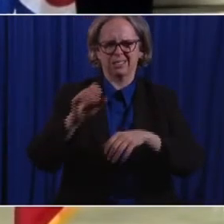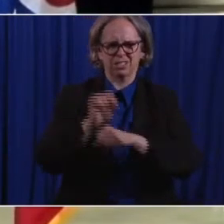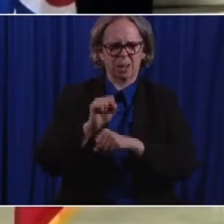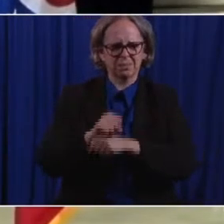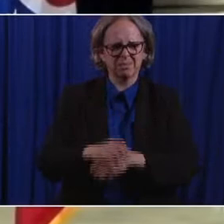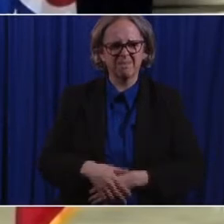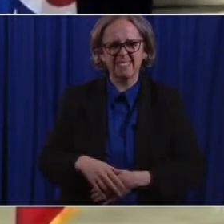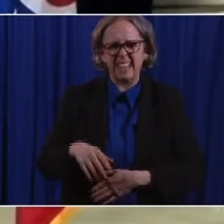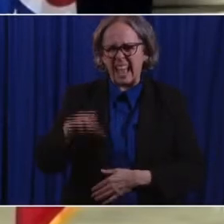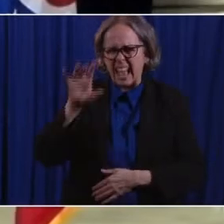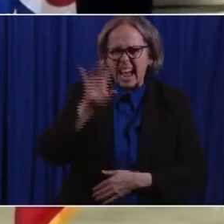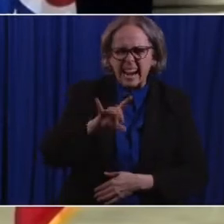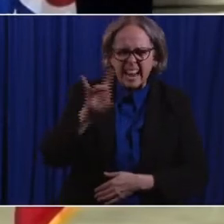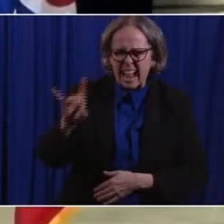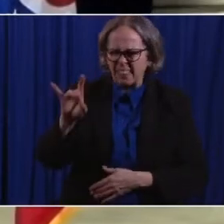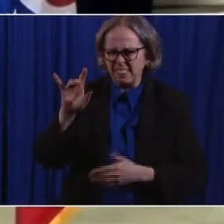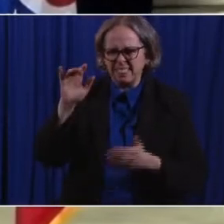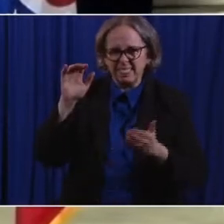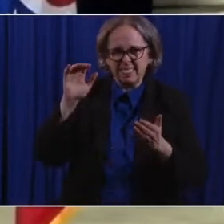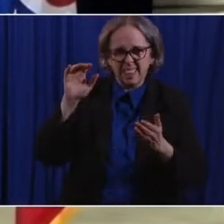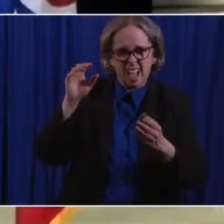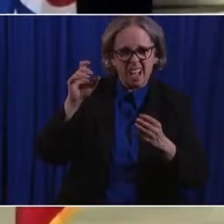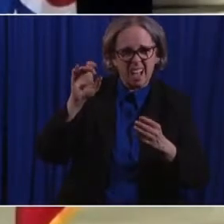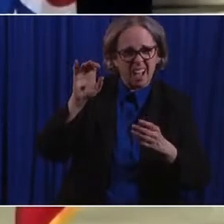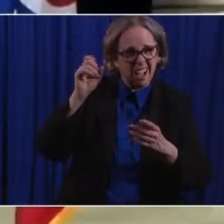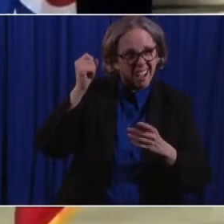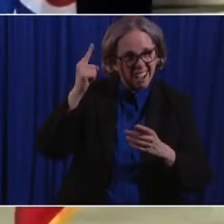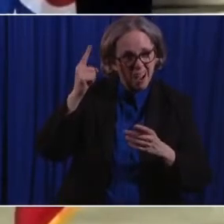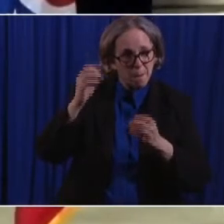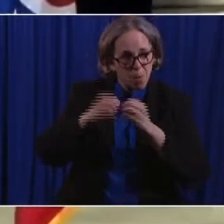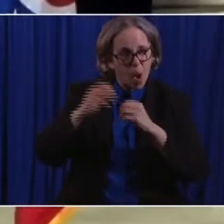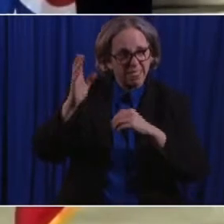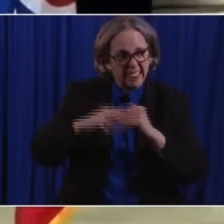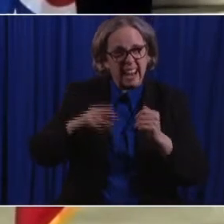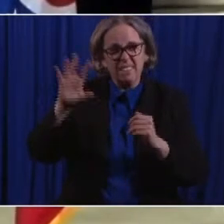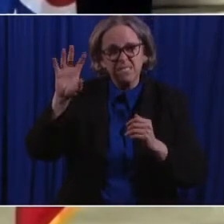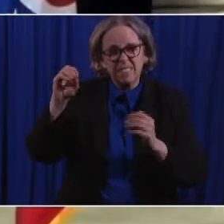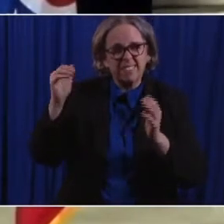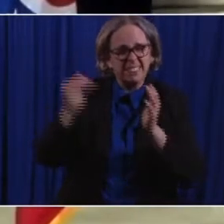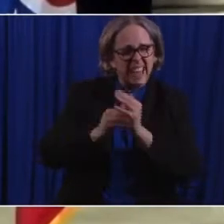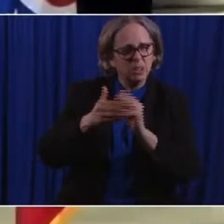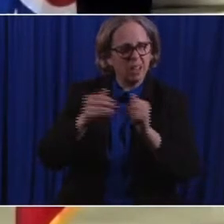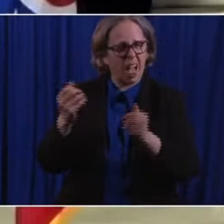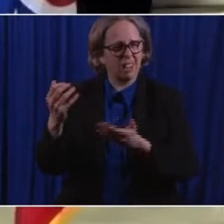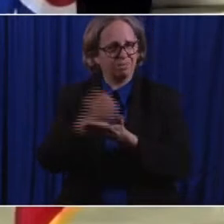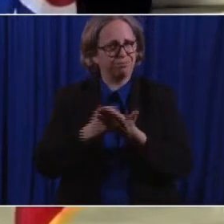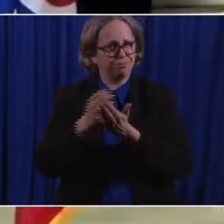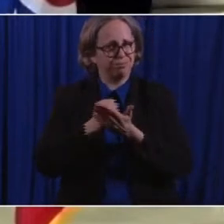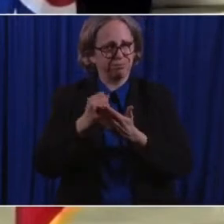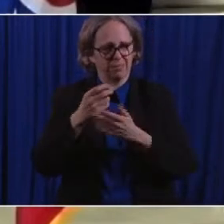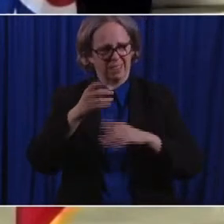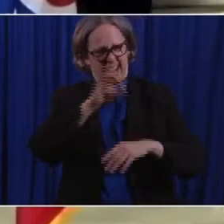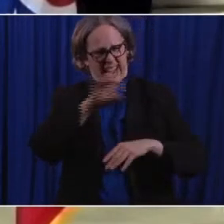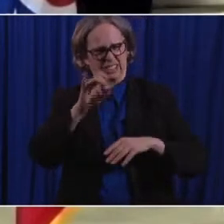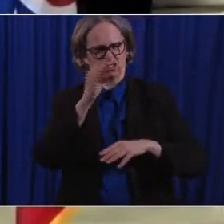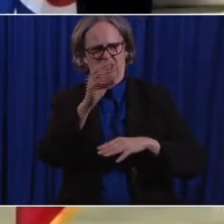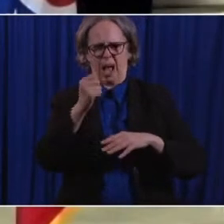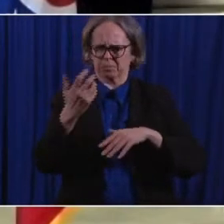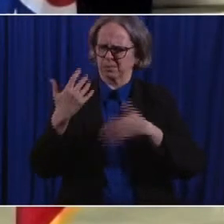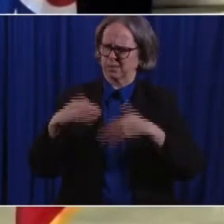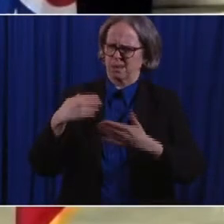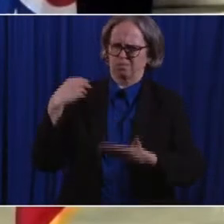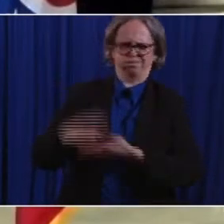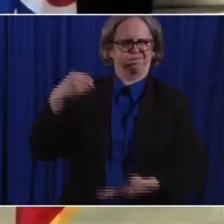88,380 of those jobs pay over $50,000 a year. I know I got a call just this morning from an employer who had